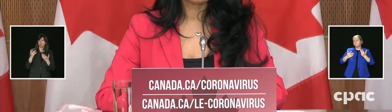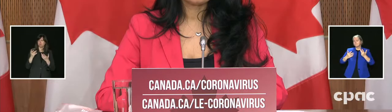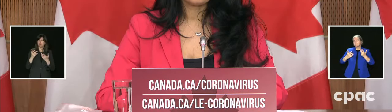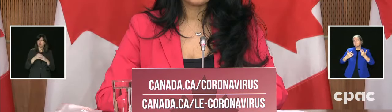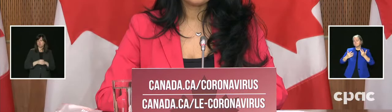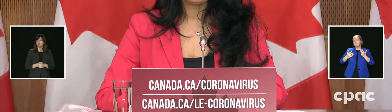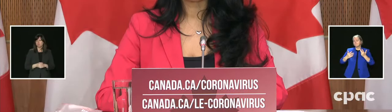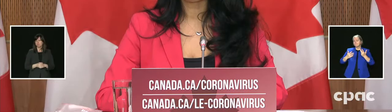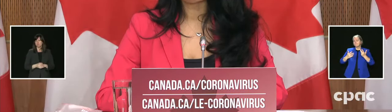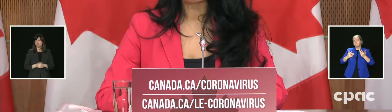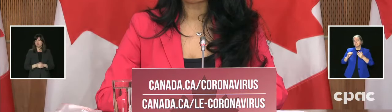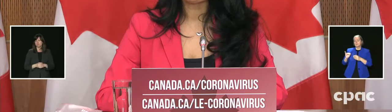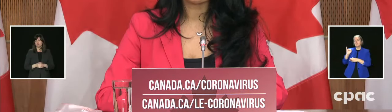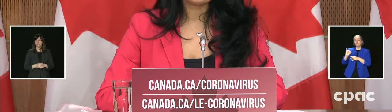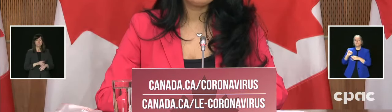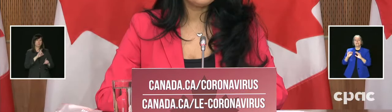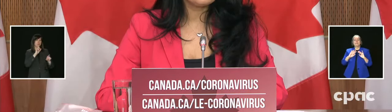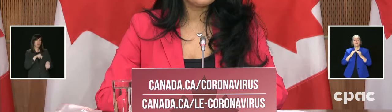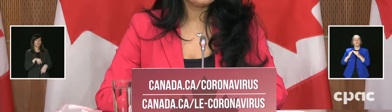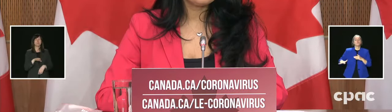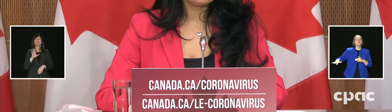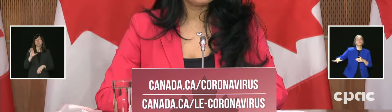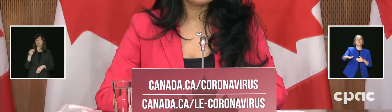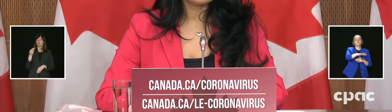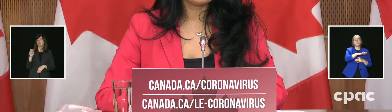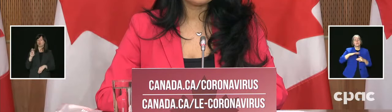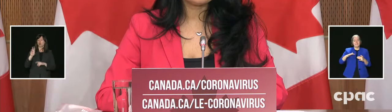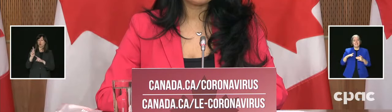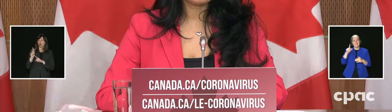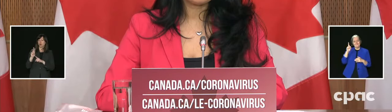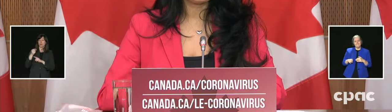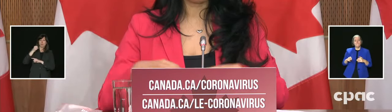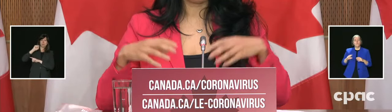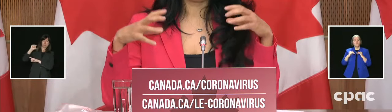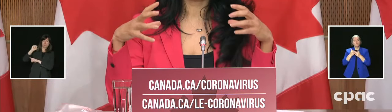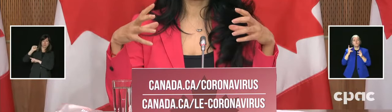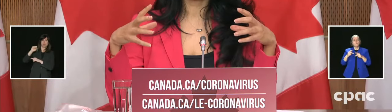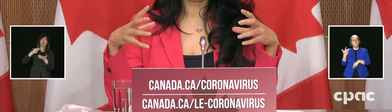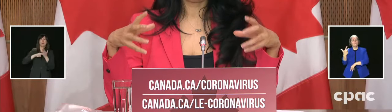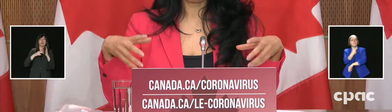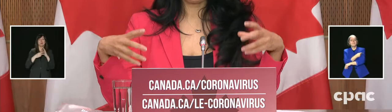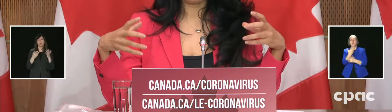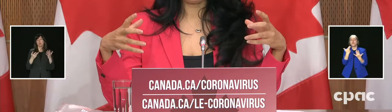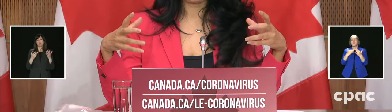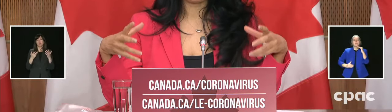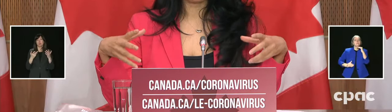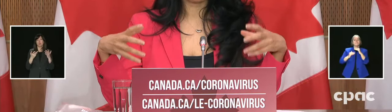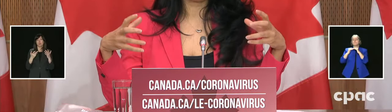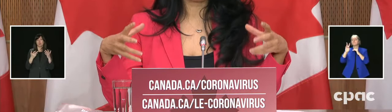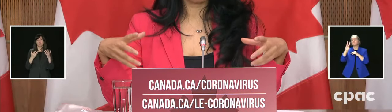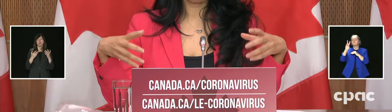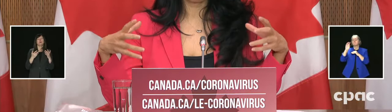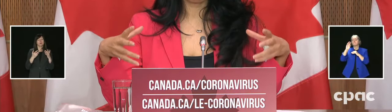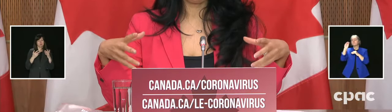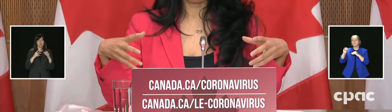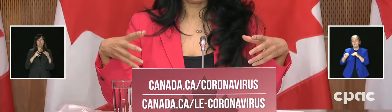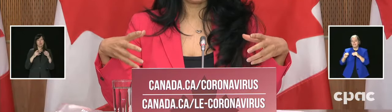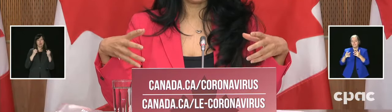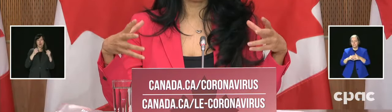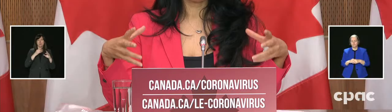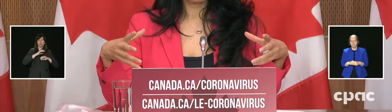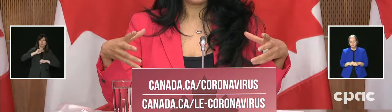shot? Right. Well, so herd immunity is basically it's the level of immunization or protection you